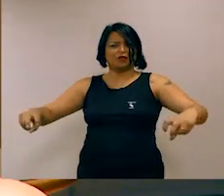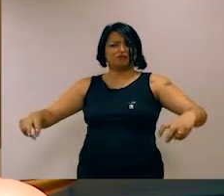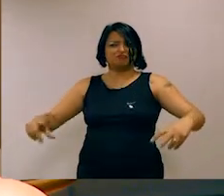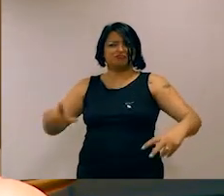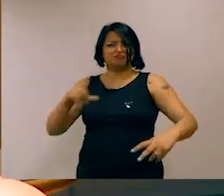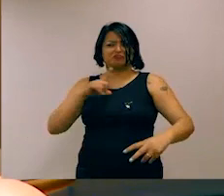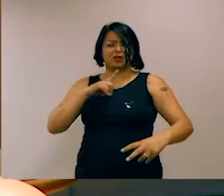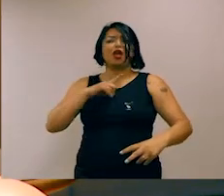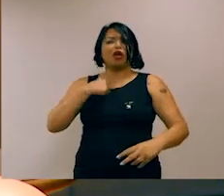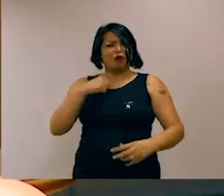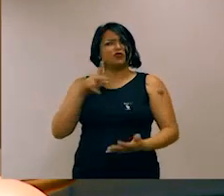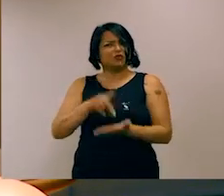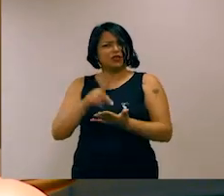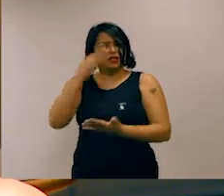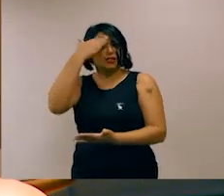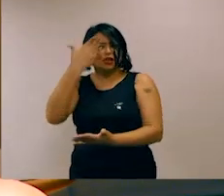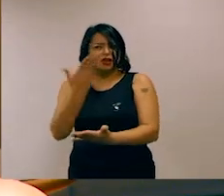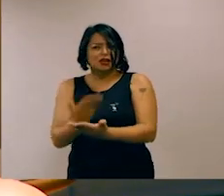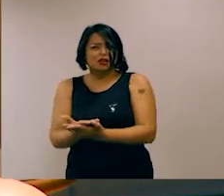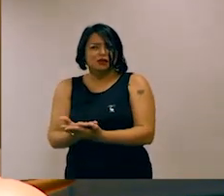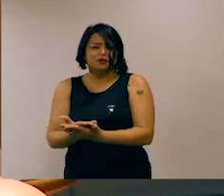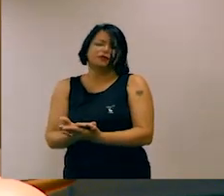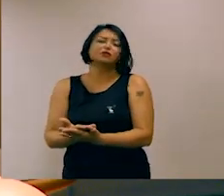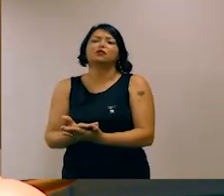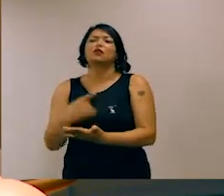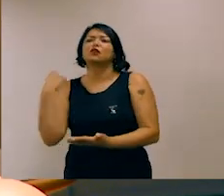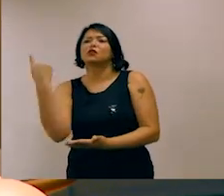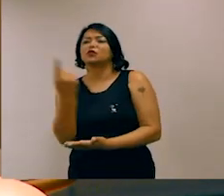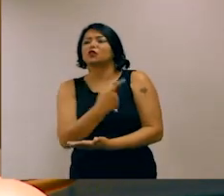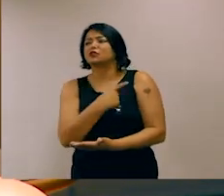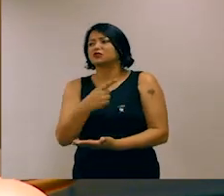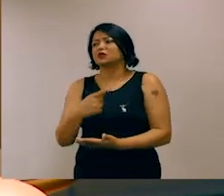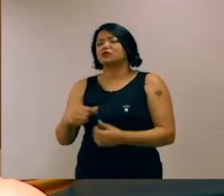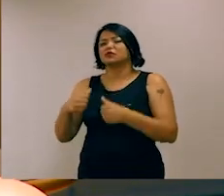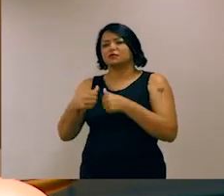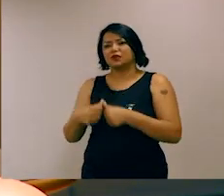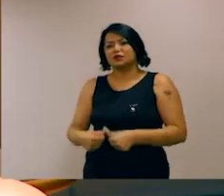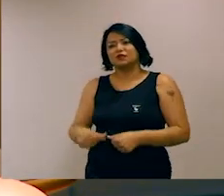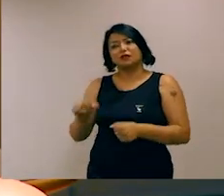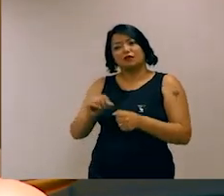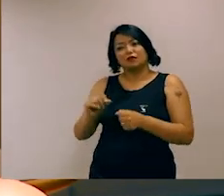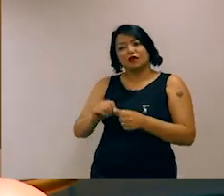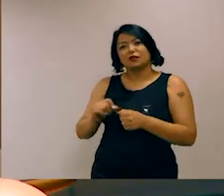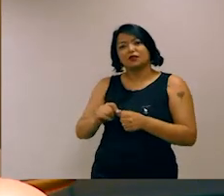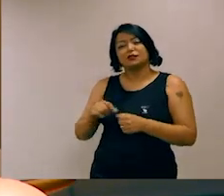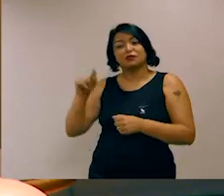trying to do in CAIMA is to overcome the cognitive limitations and